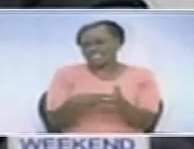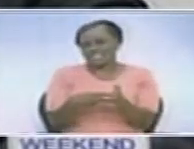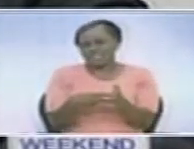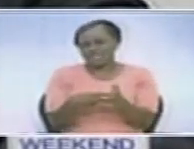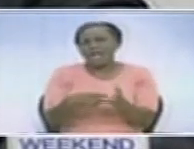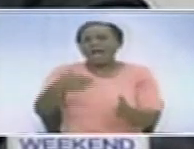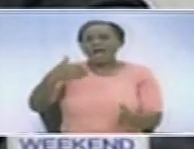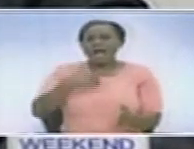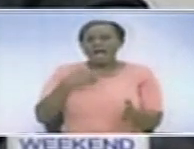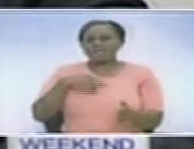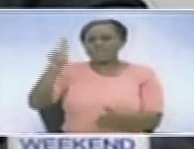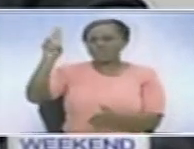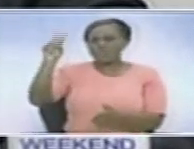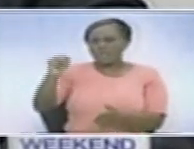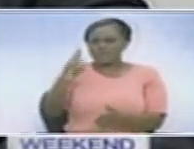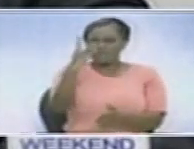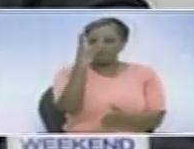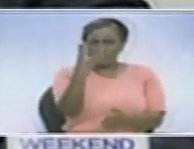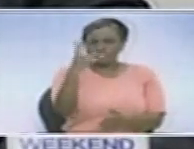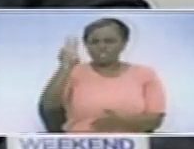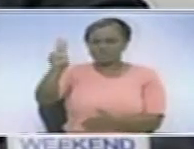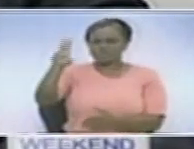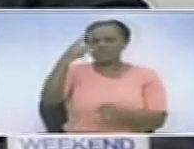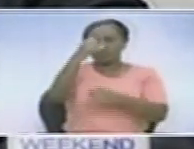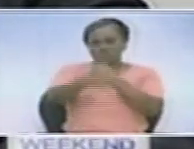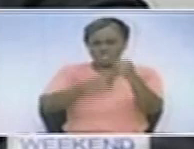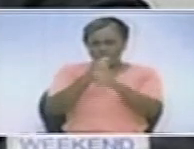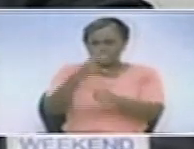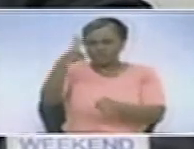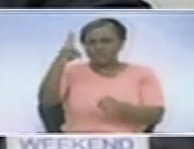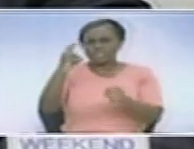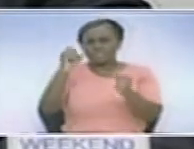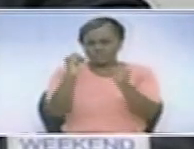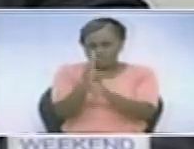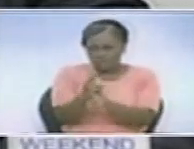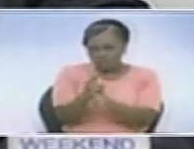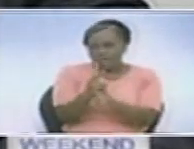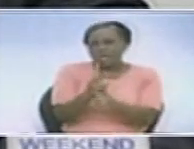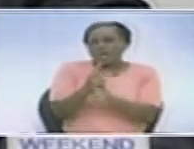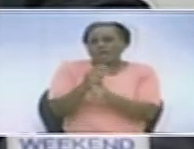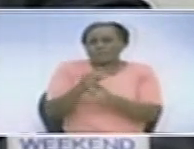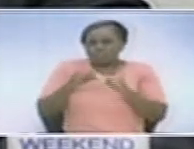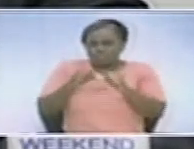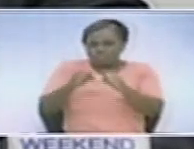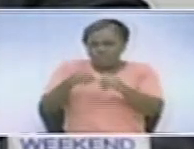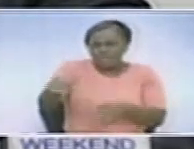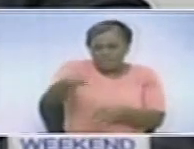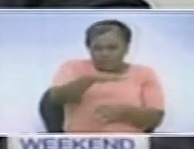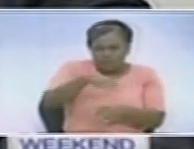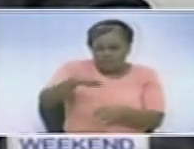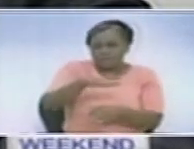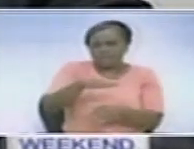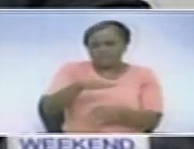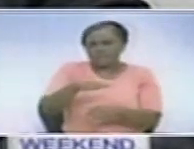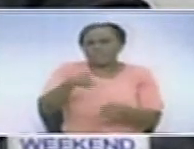had UNEP here for 42 years. And in 2012, because of how prominent the environment is in terms